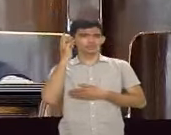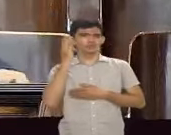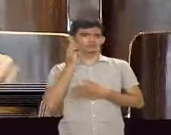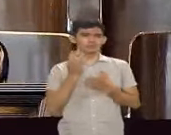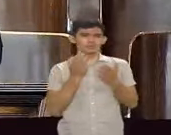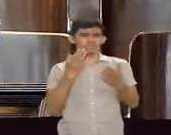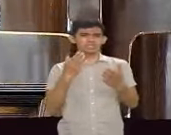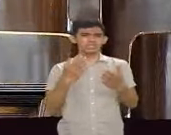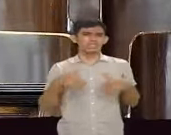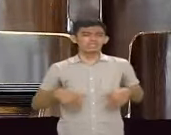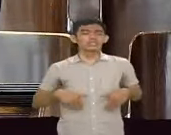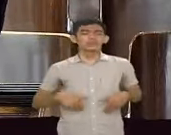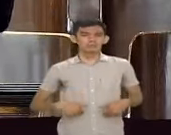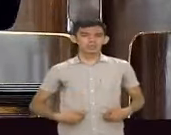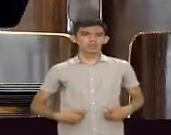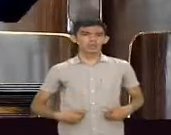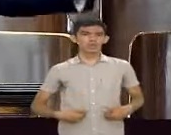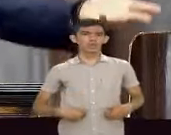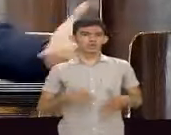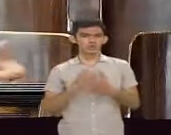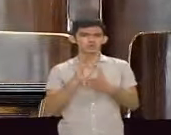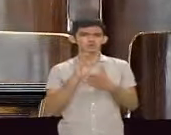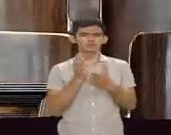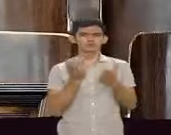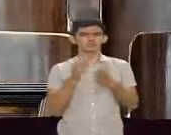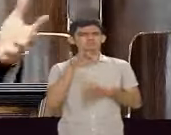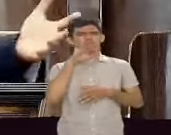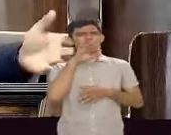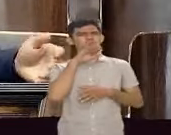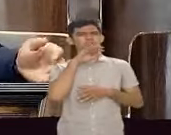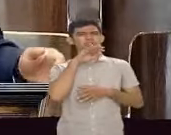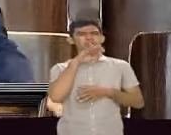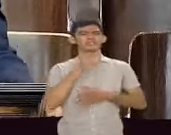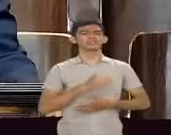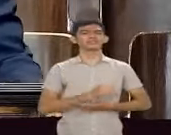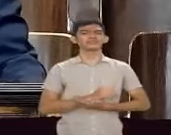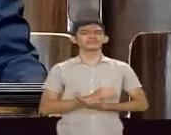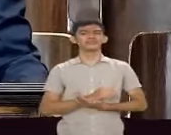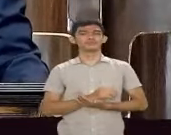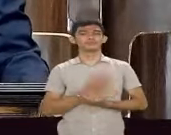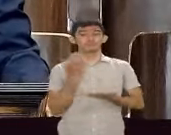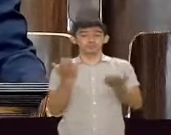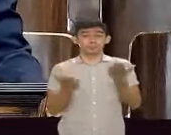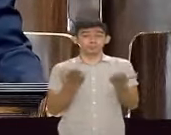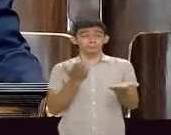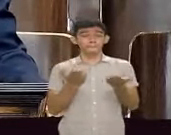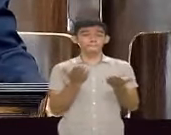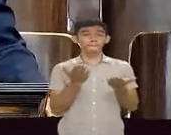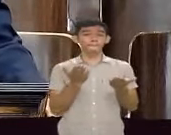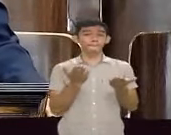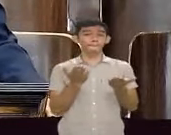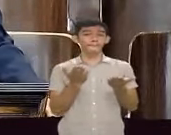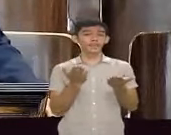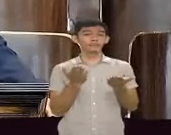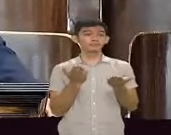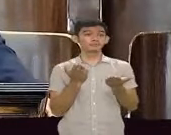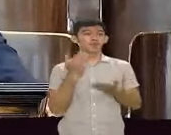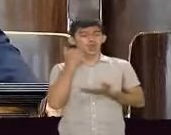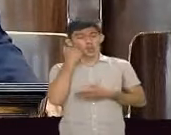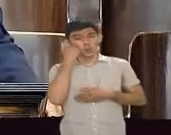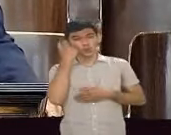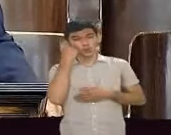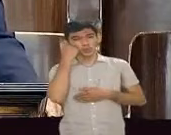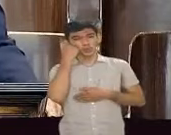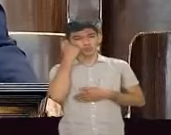na-exhausted siya or maybe over-fatigued. Maybe. Or maybe they were